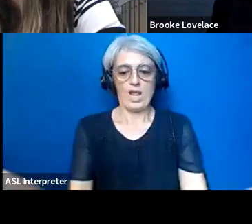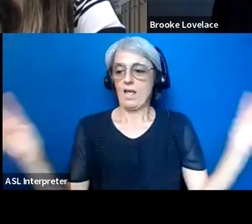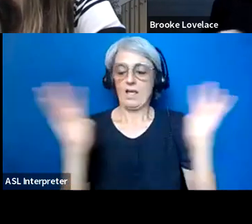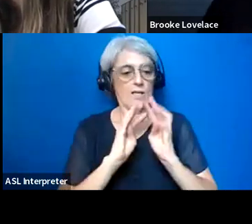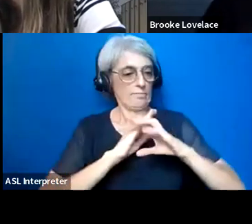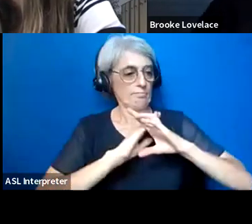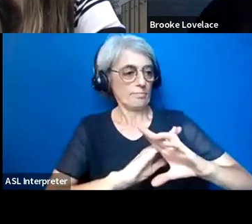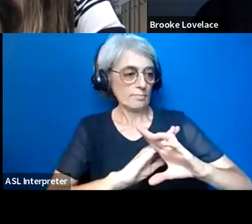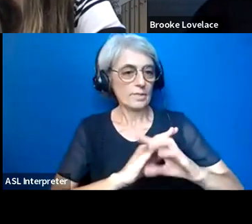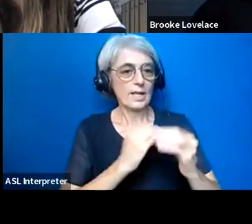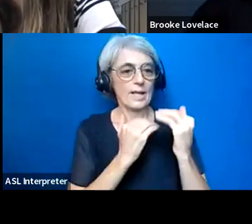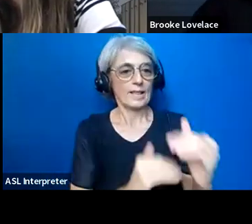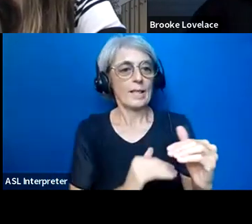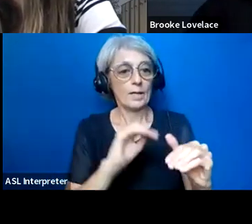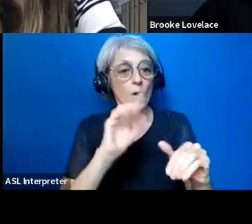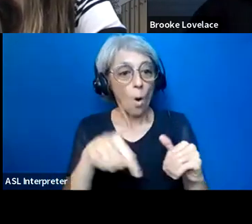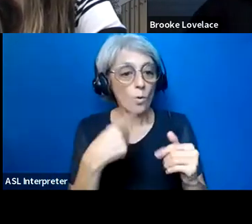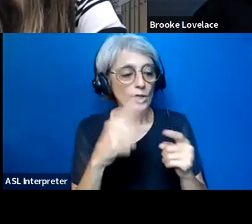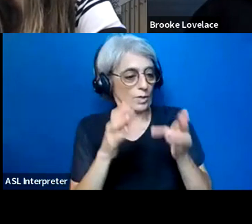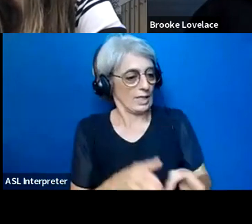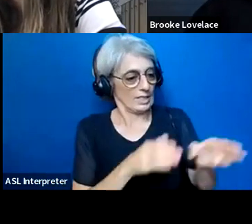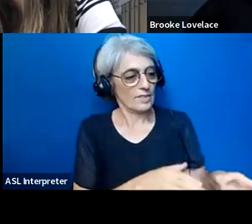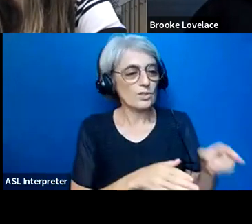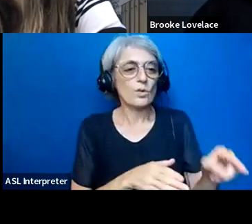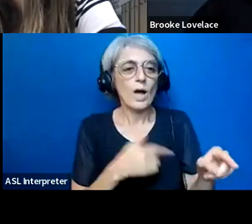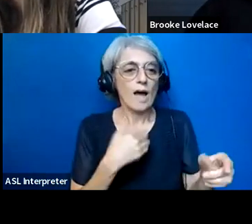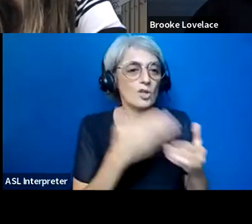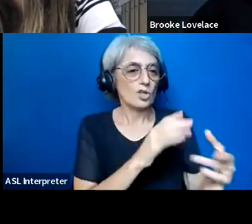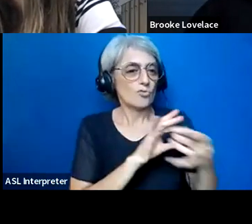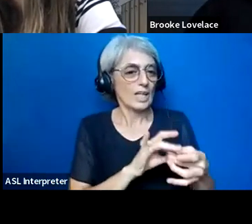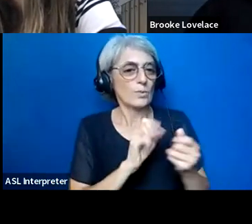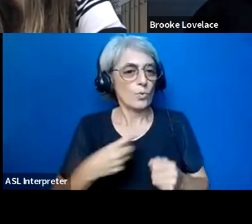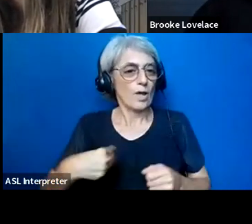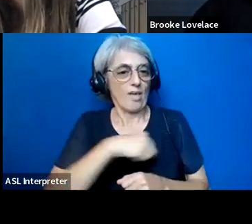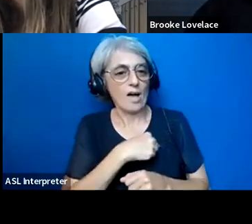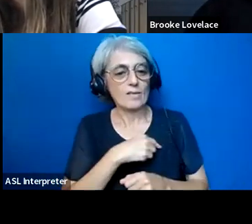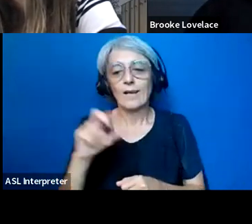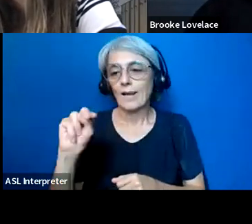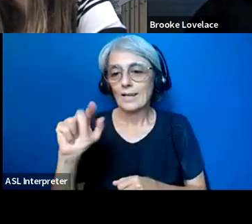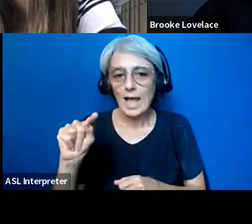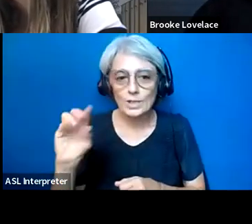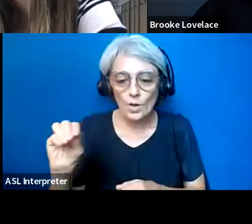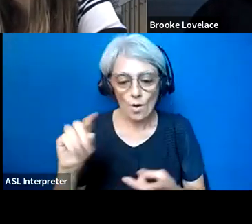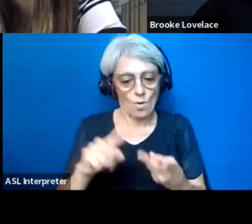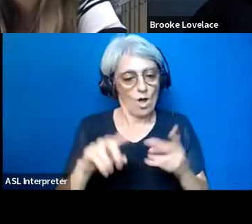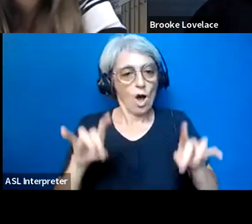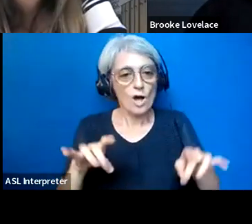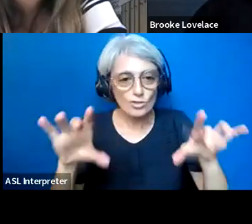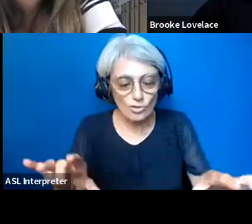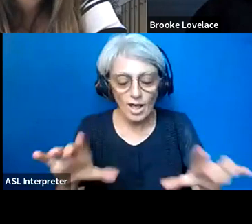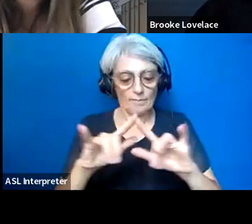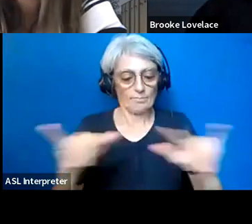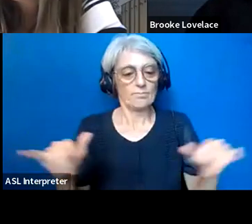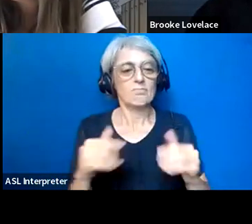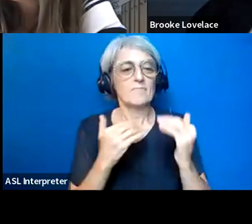only individuals that were in good relationship with us. That would mean NATO or Australia or places like that. So it would certainly limit